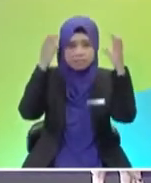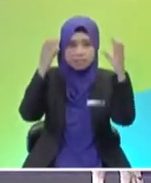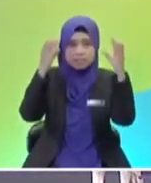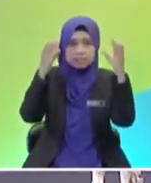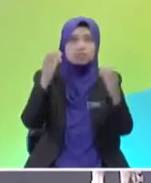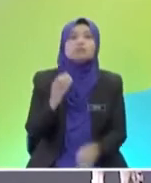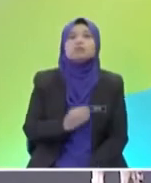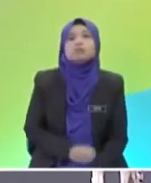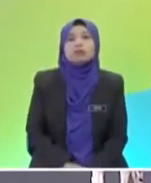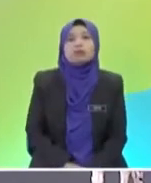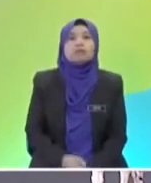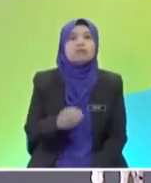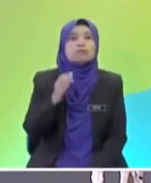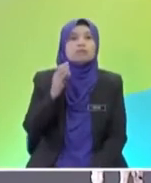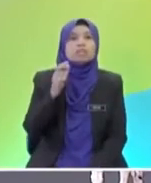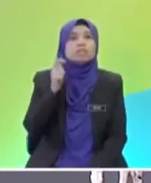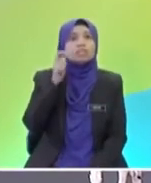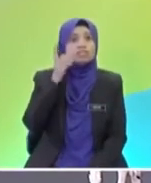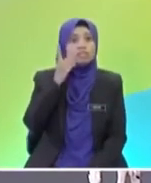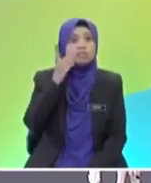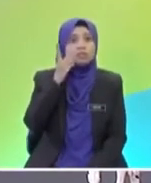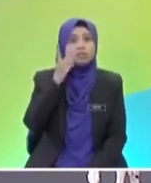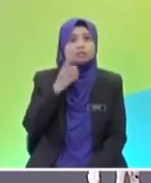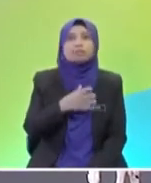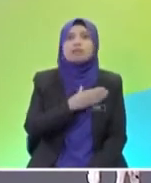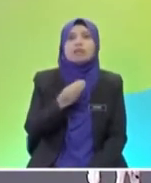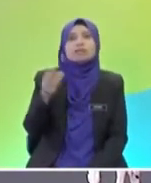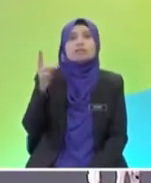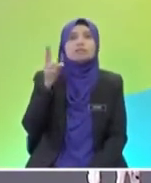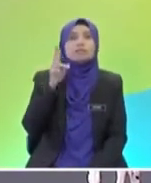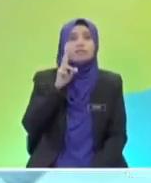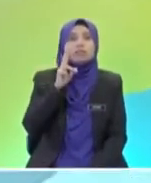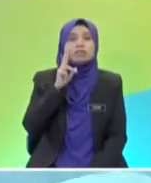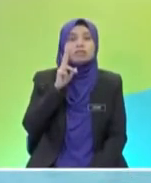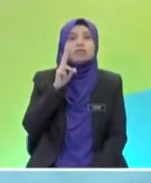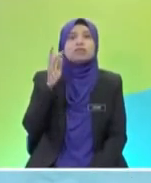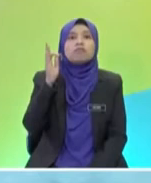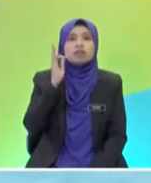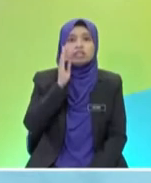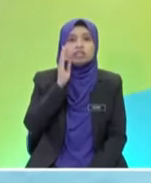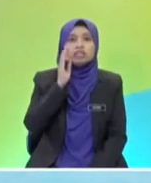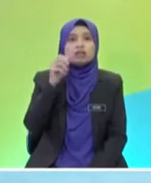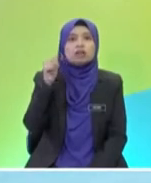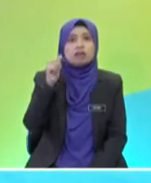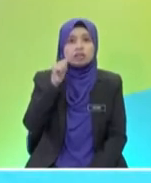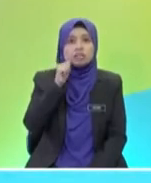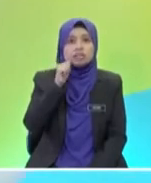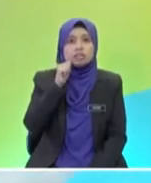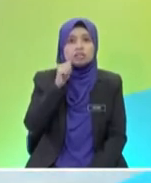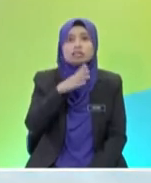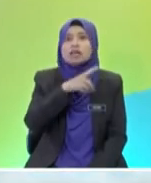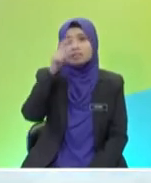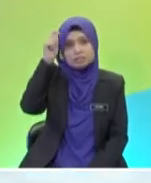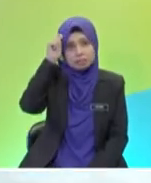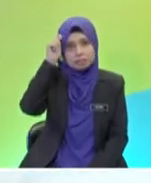on Google Meets today. Where are they? We have Vimal, we have Felicia, we have Arisha, and we have